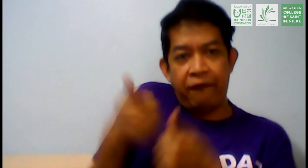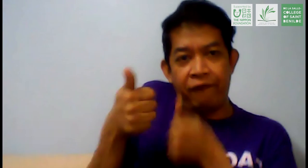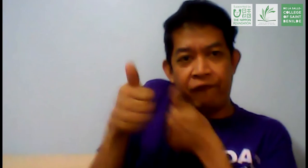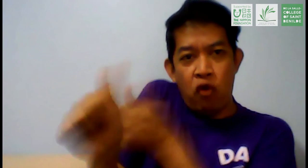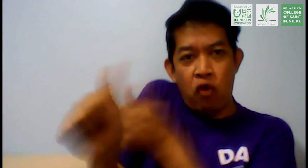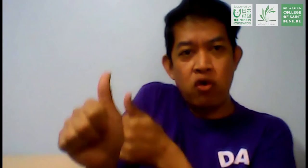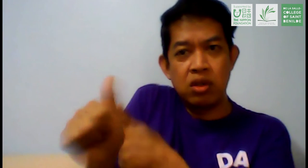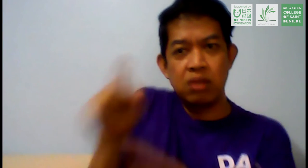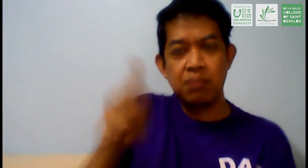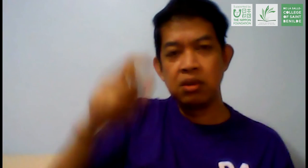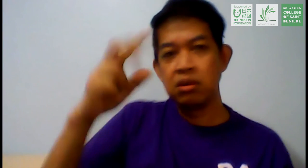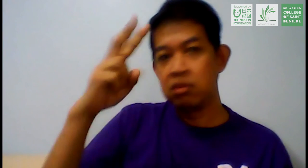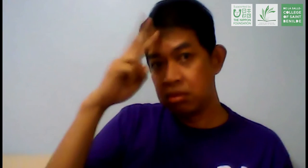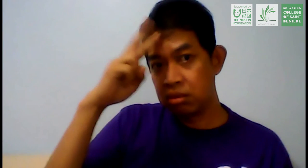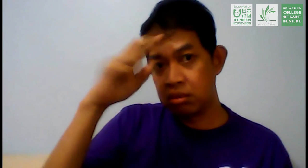girl 2,